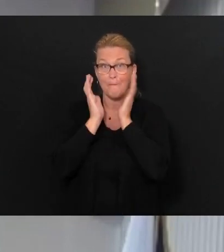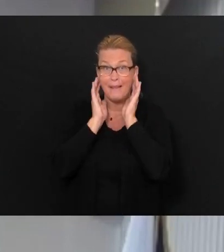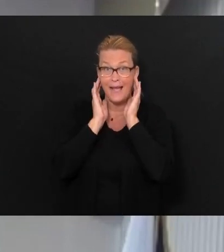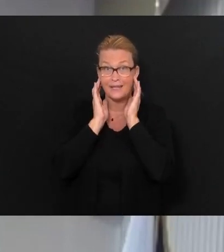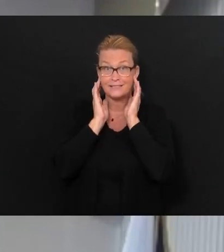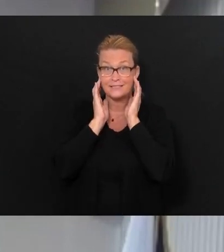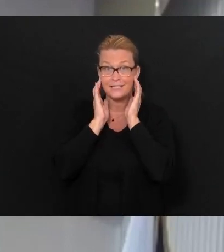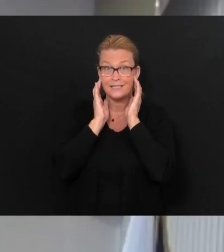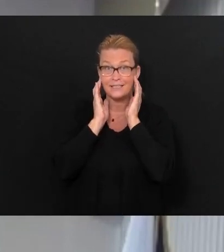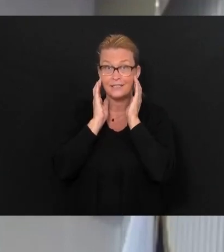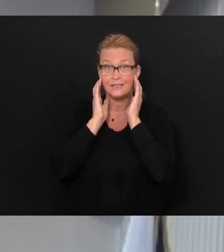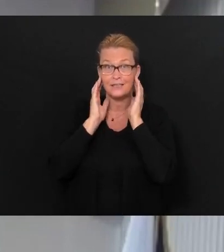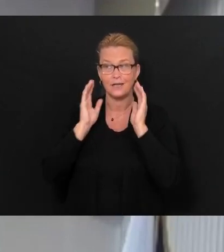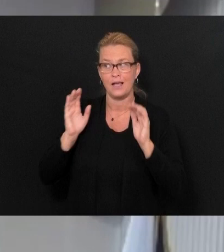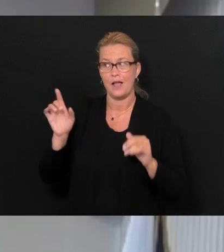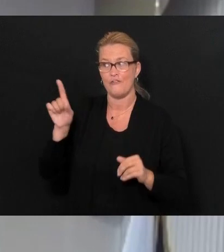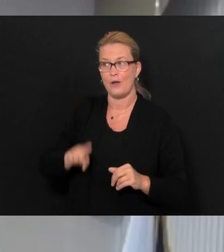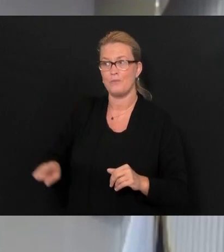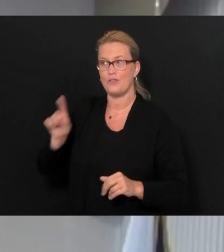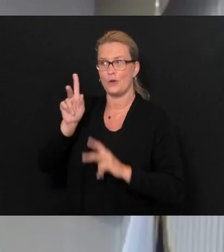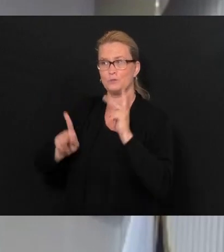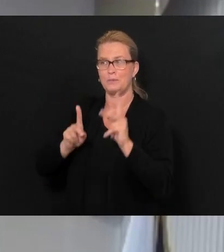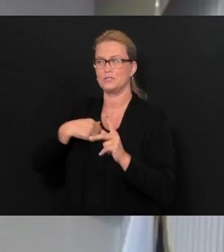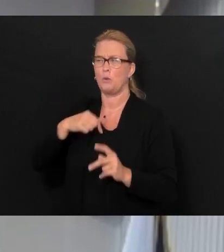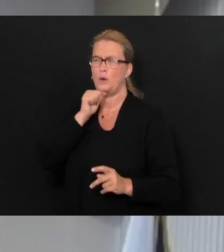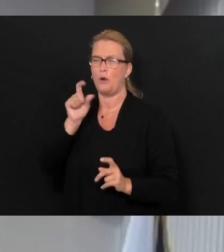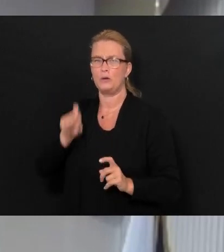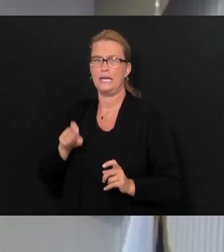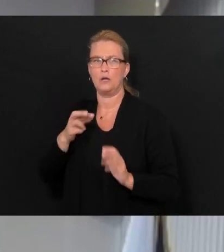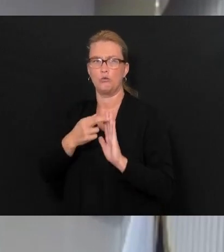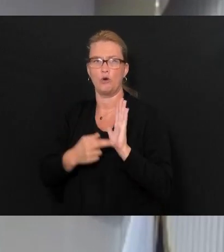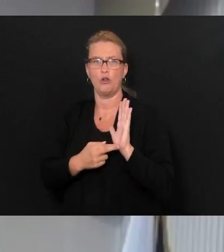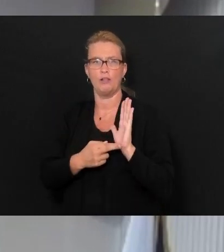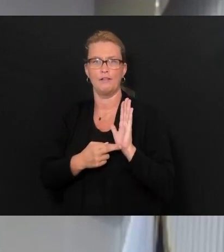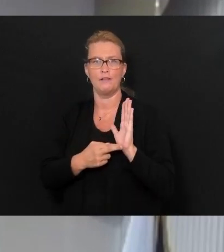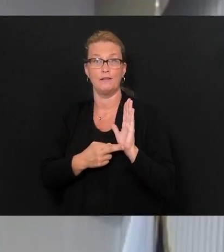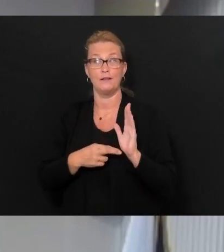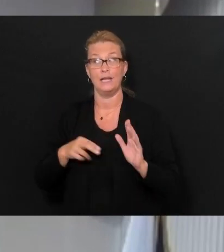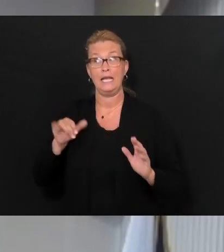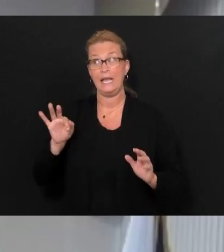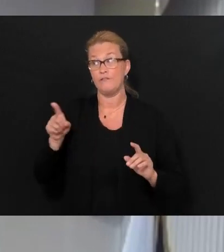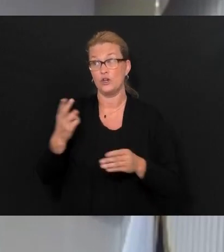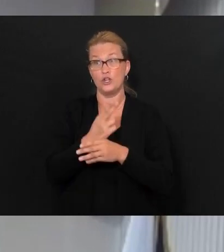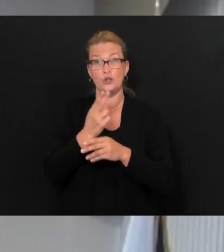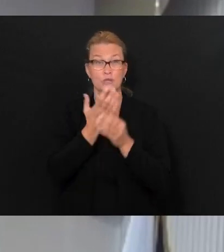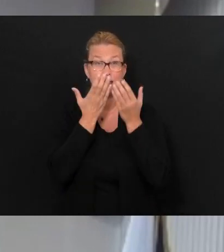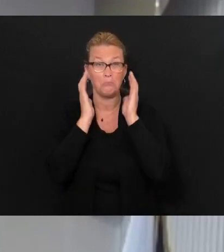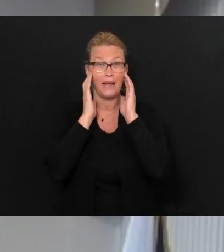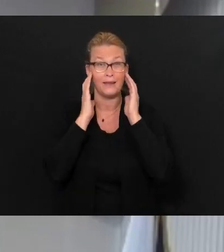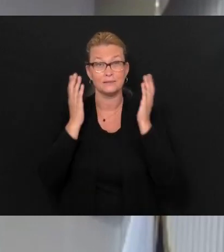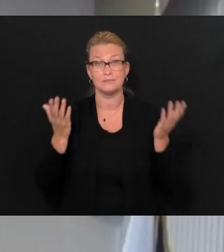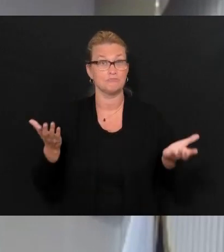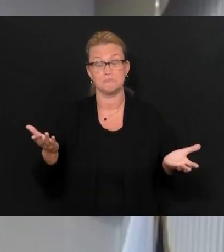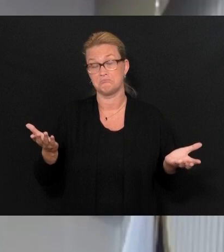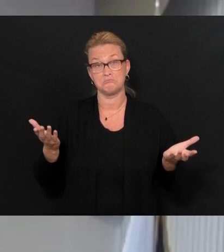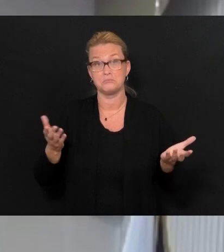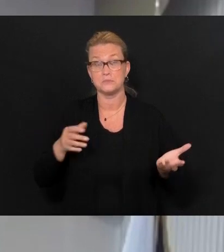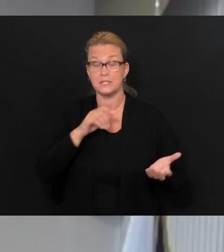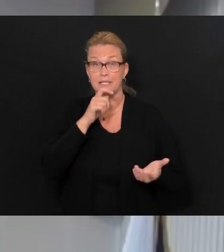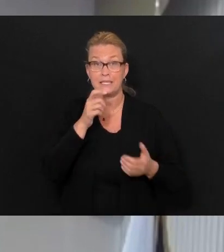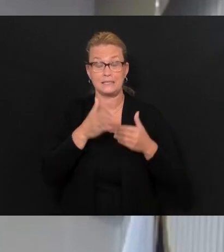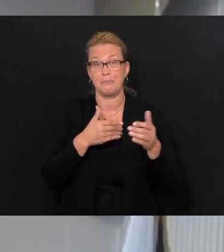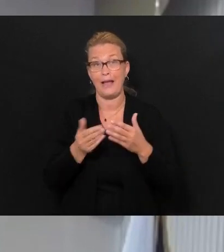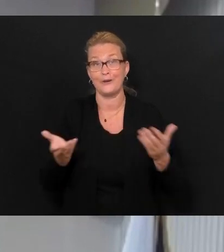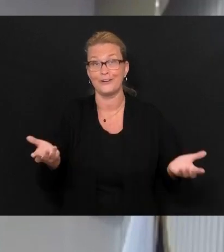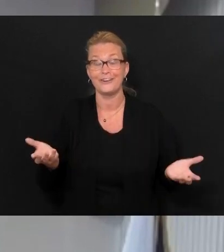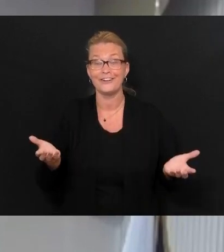who are now saying we wear our mask and we don't need a rule. If you wear your mask and you don't need the rule, then the rule will have no impact on you.